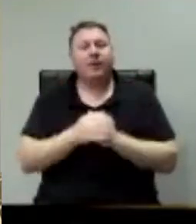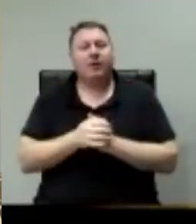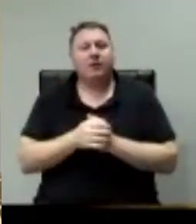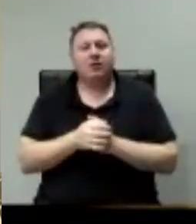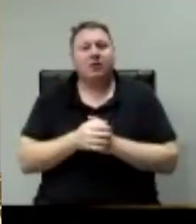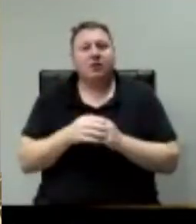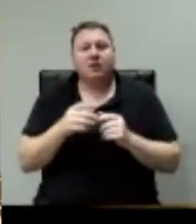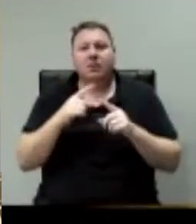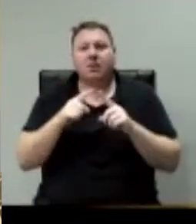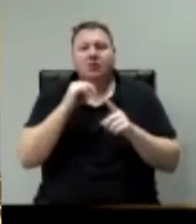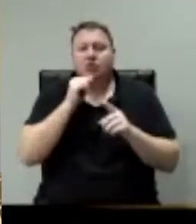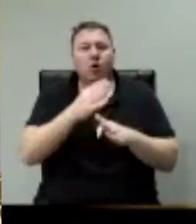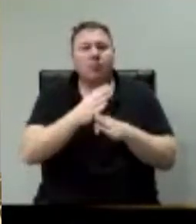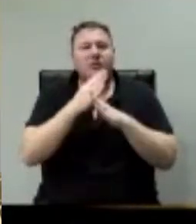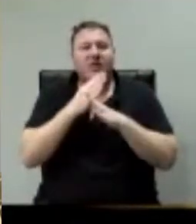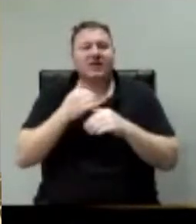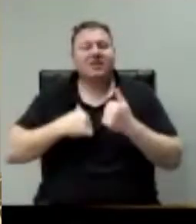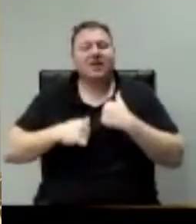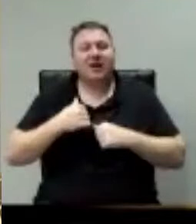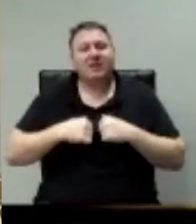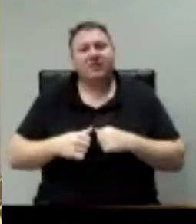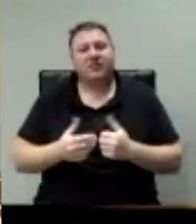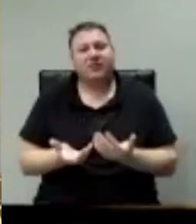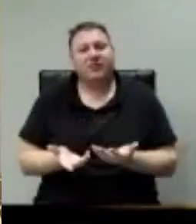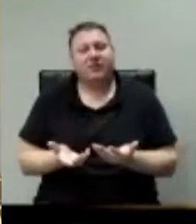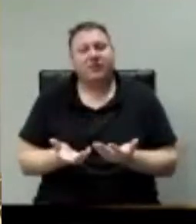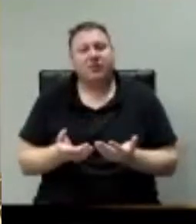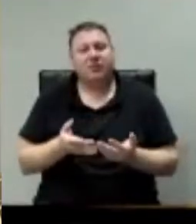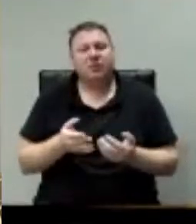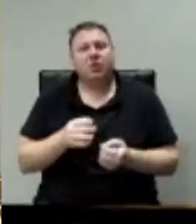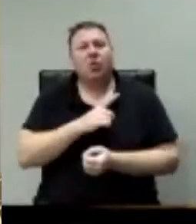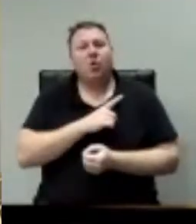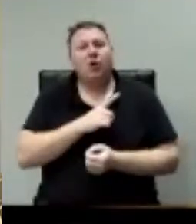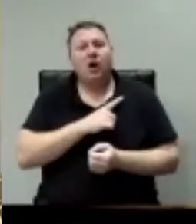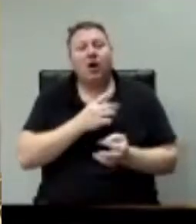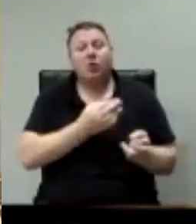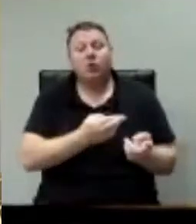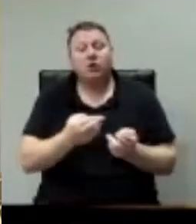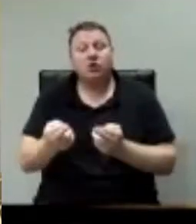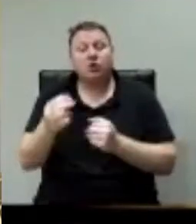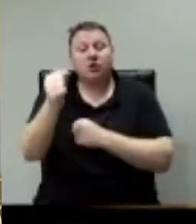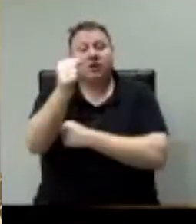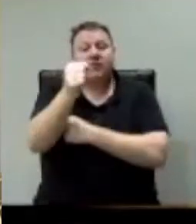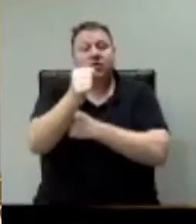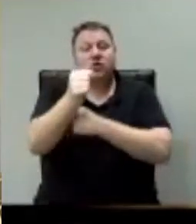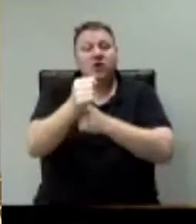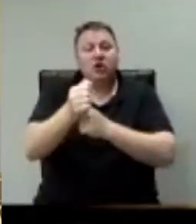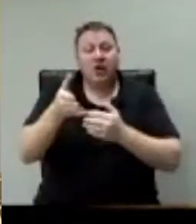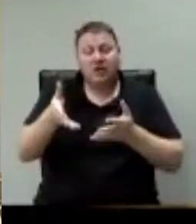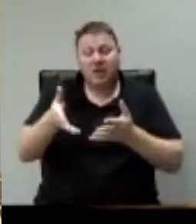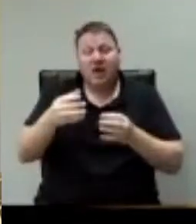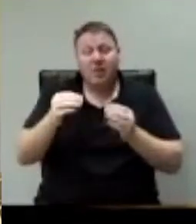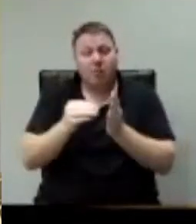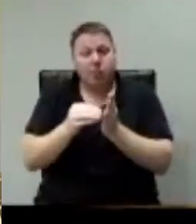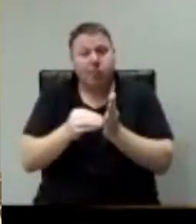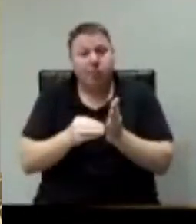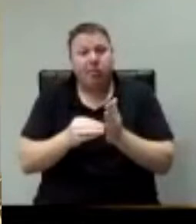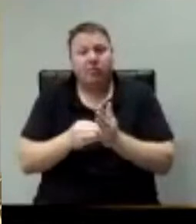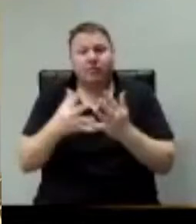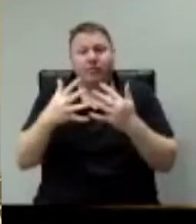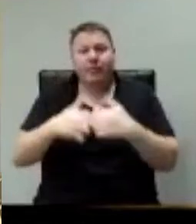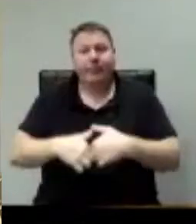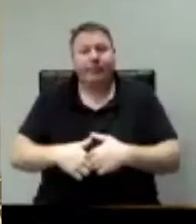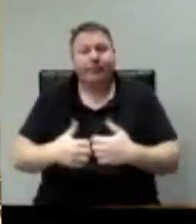But they are not prevented actively because the resources and infrastructure that are supposed to be put in place